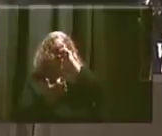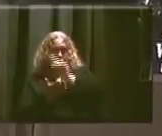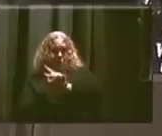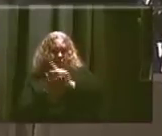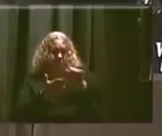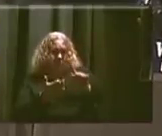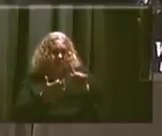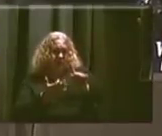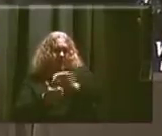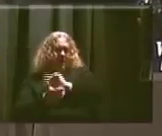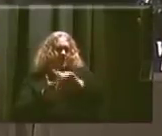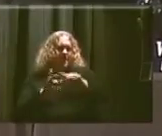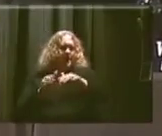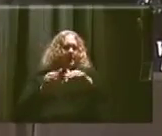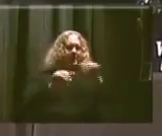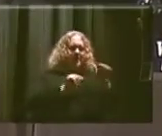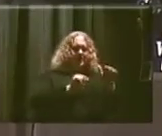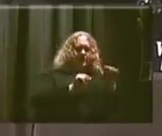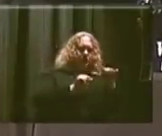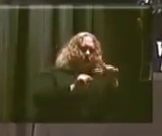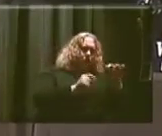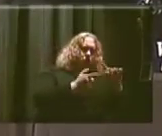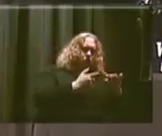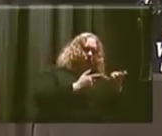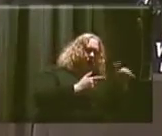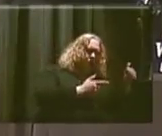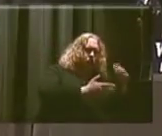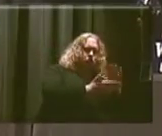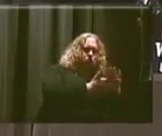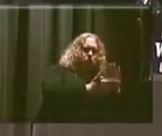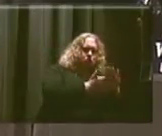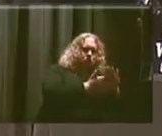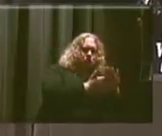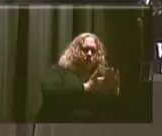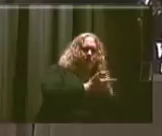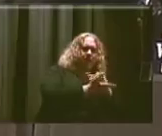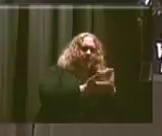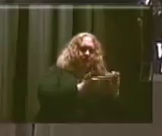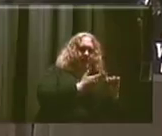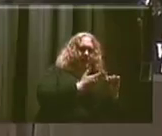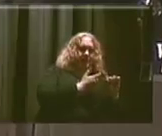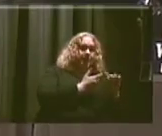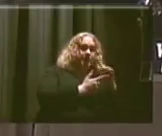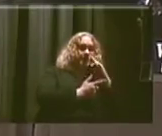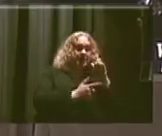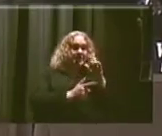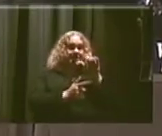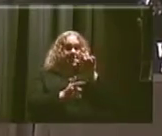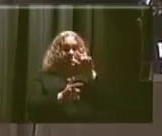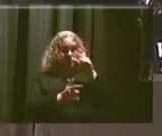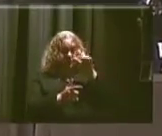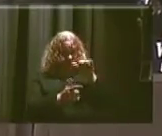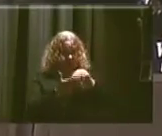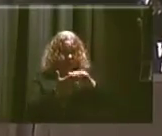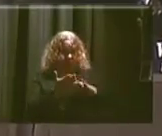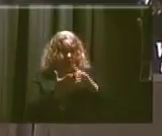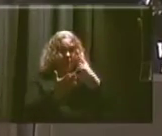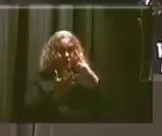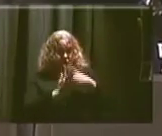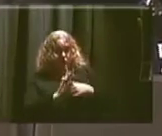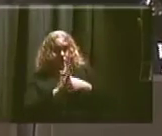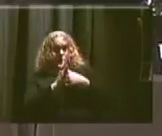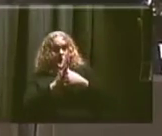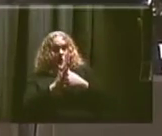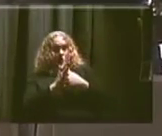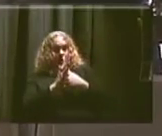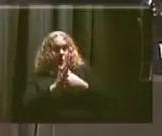of months. Right. But yet, because they attended that school for that 1 or 2 week period, those scores are tracked back to that particular high school or middle